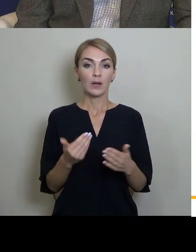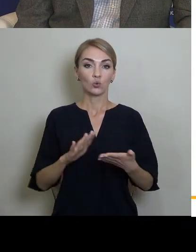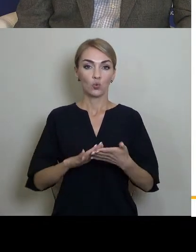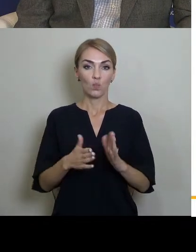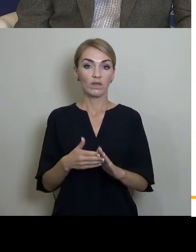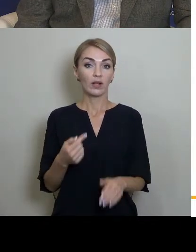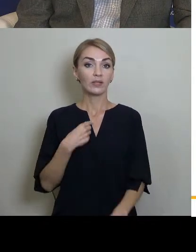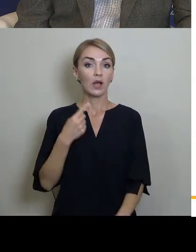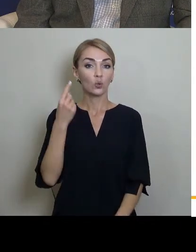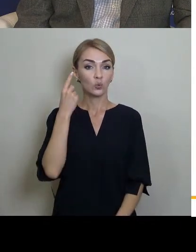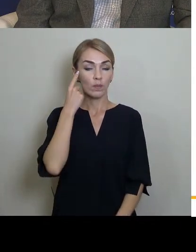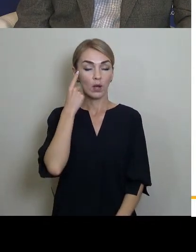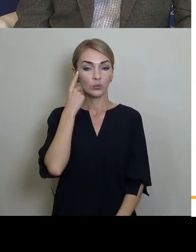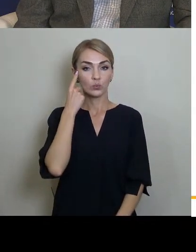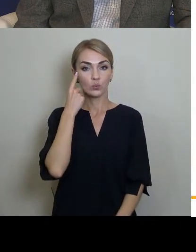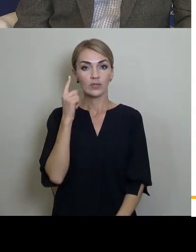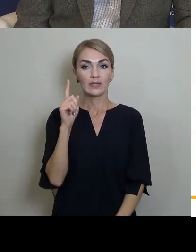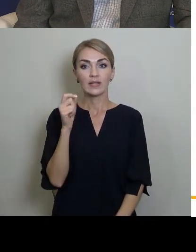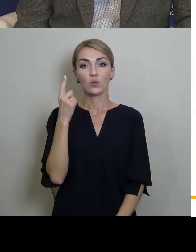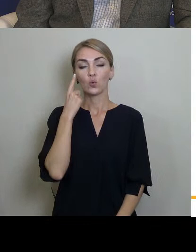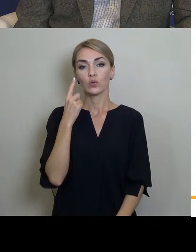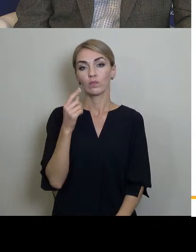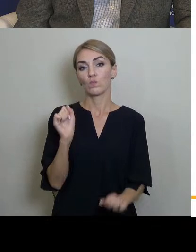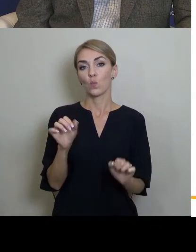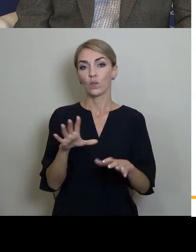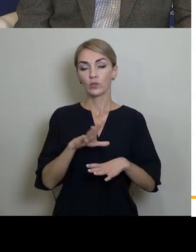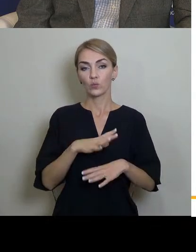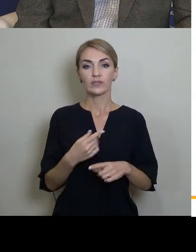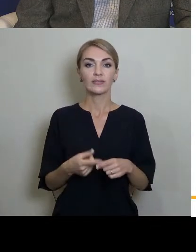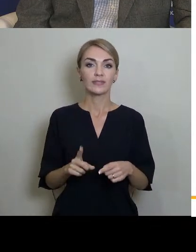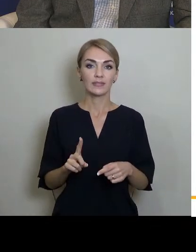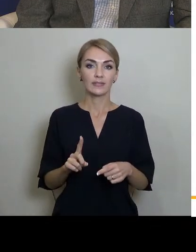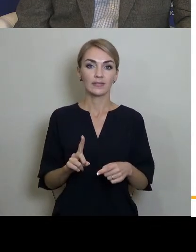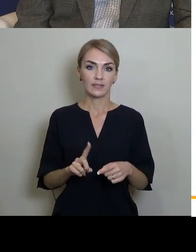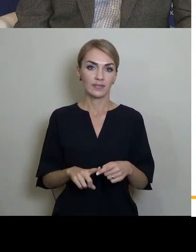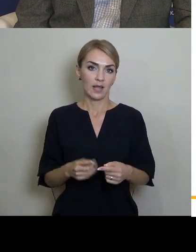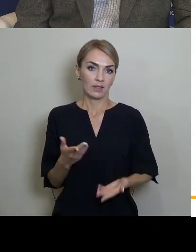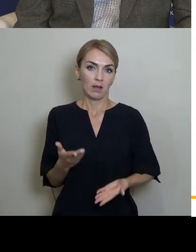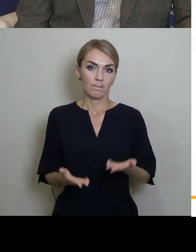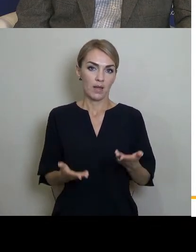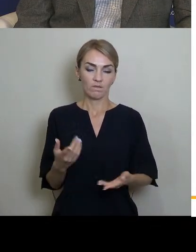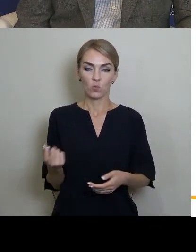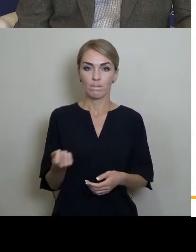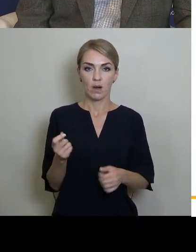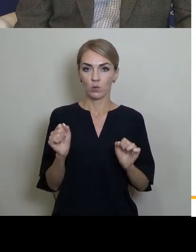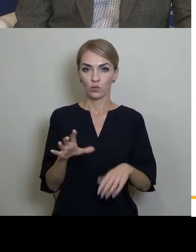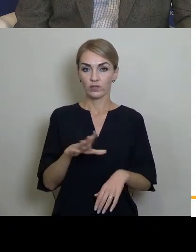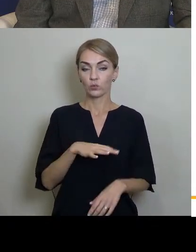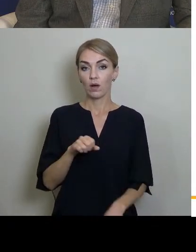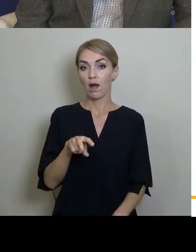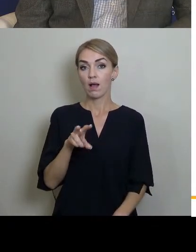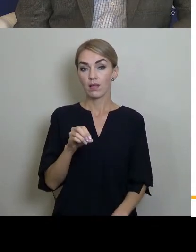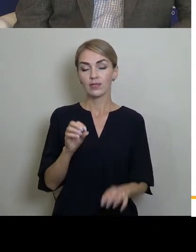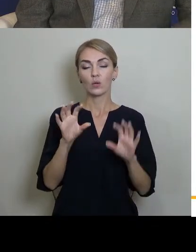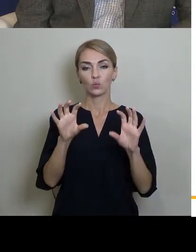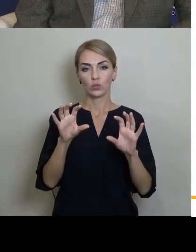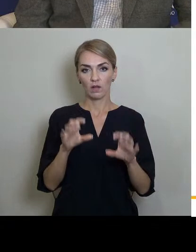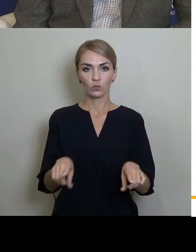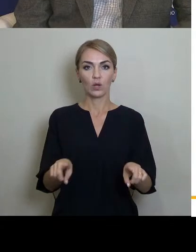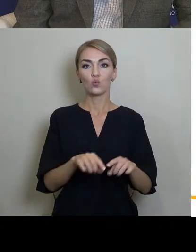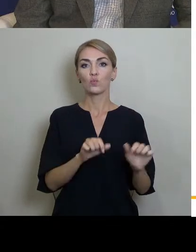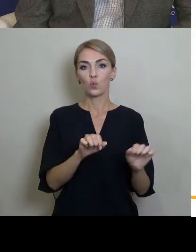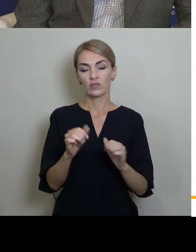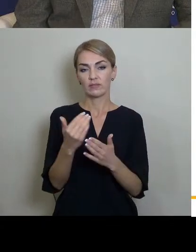there could be different preconditions. And using the mathematical theory of probability, well, it's not